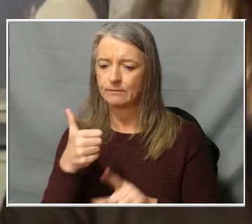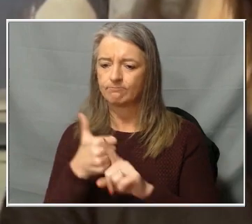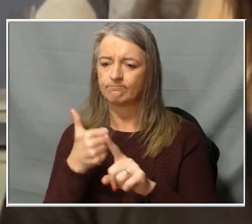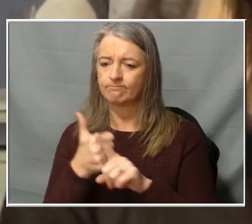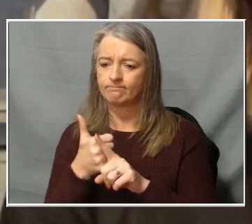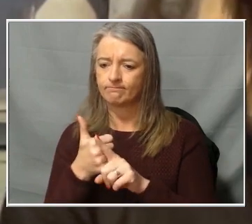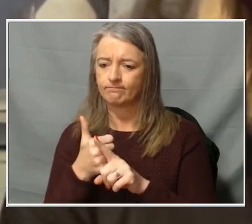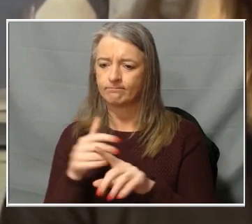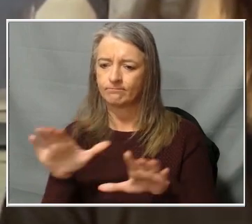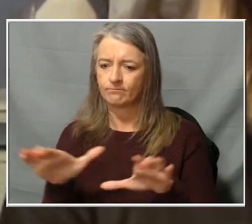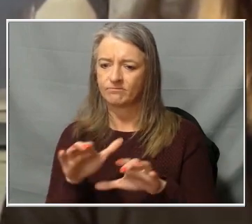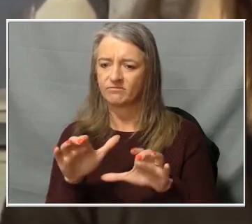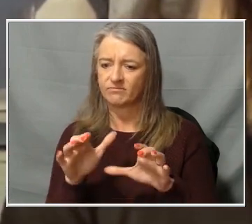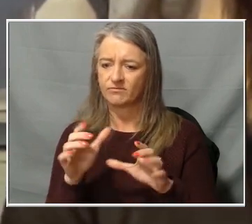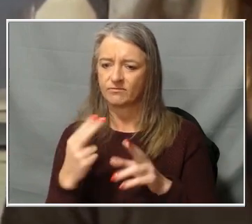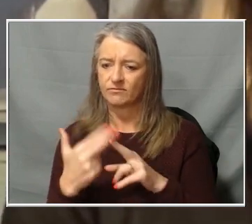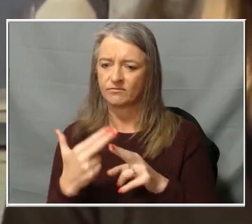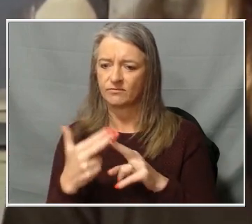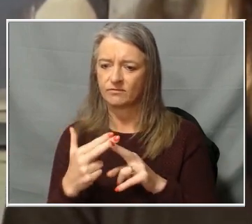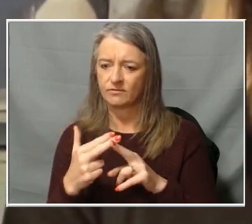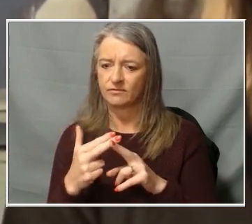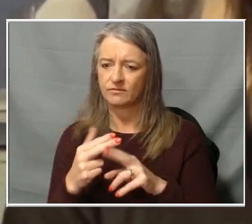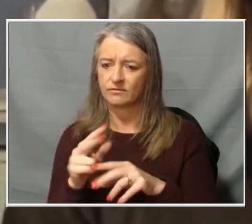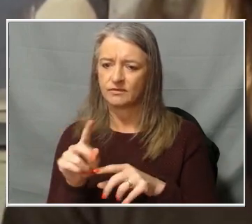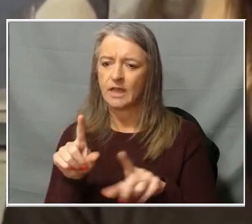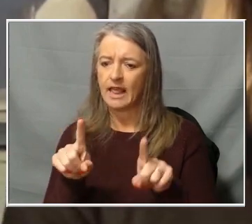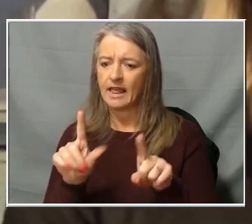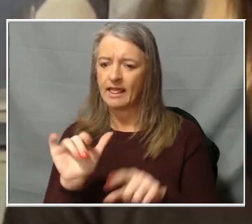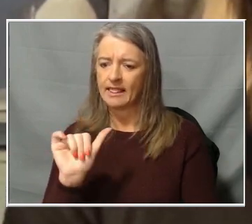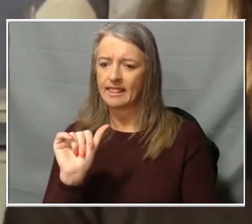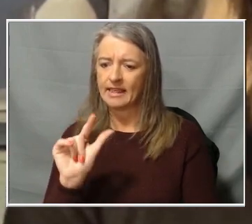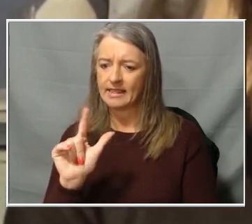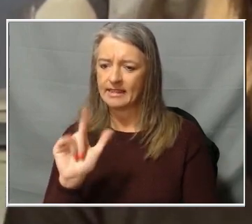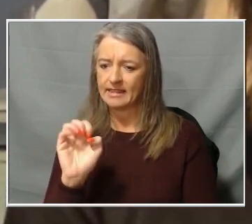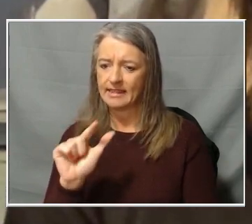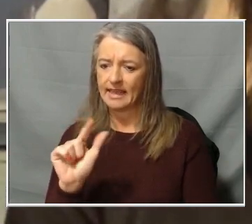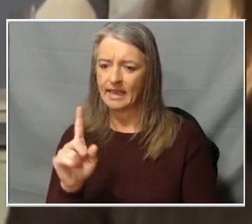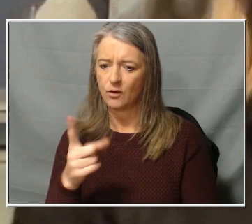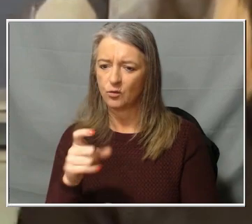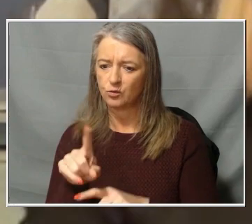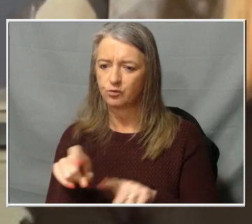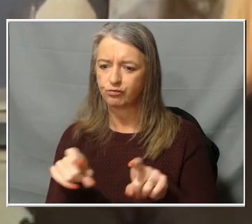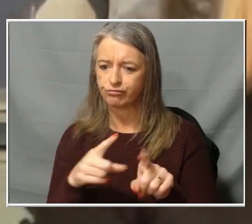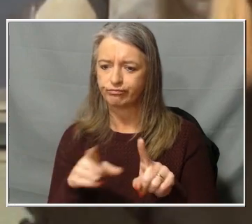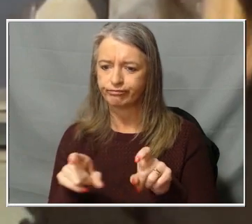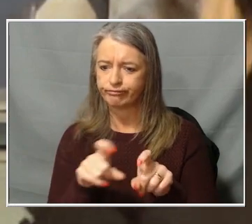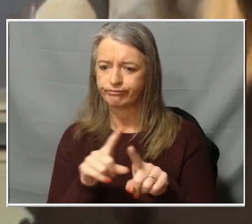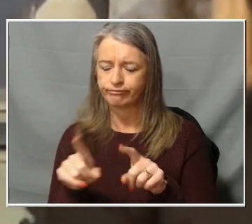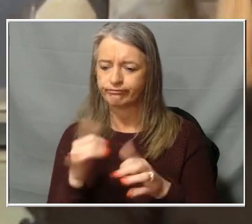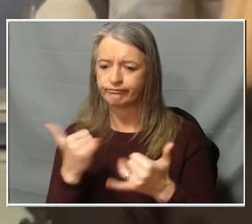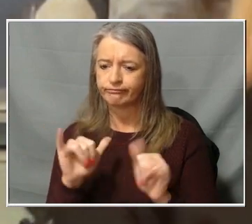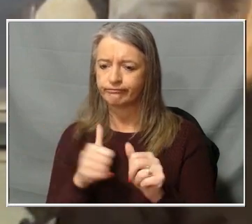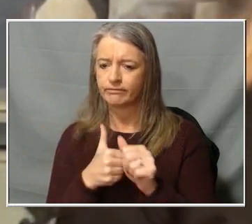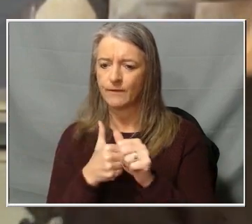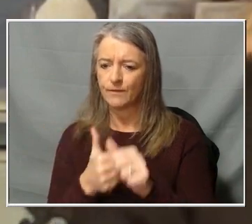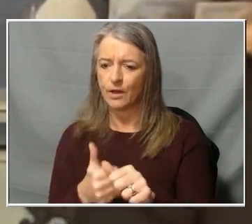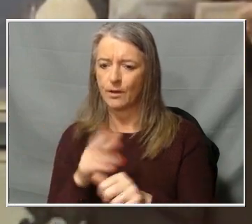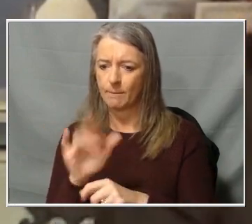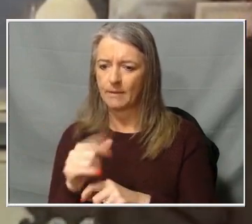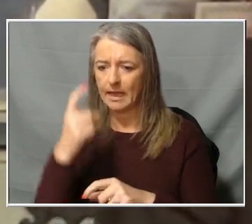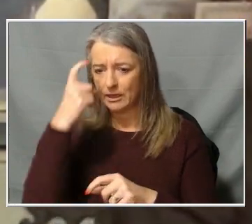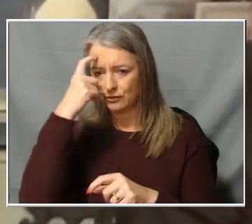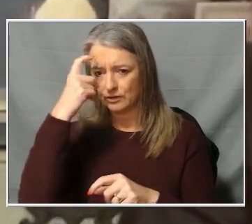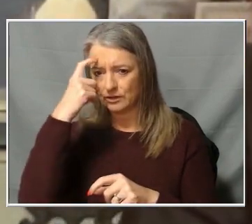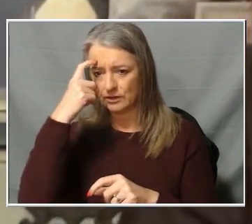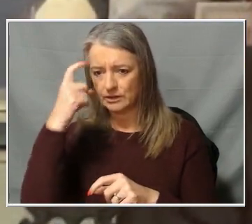was doing this thing that we would call a wiggly leg. And we obviously are still followed by